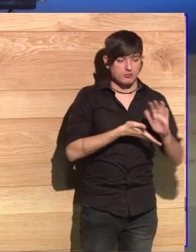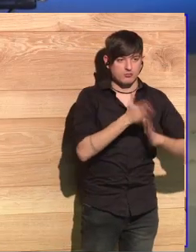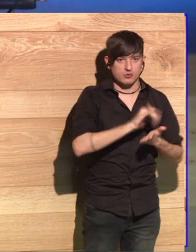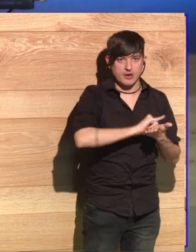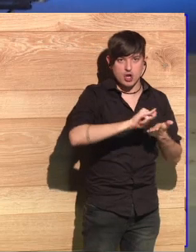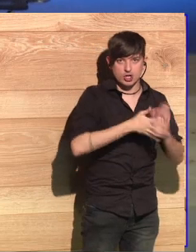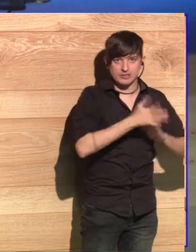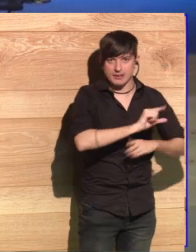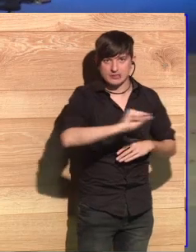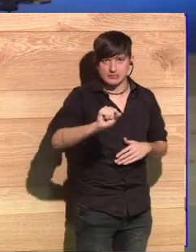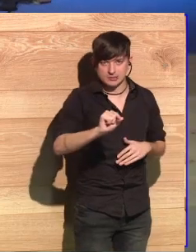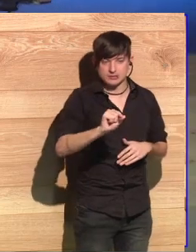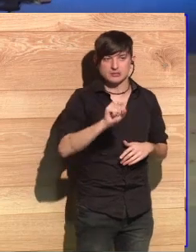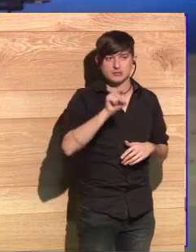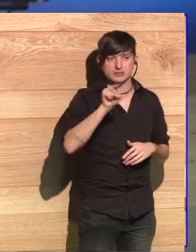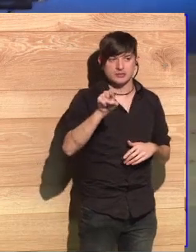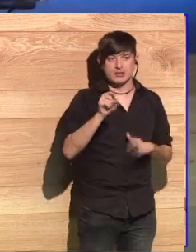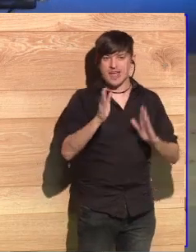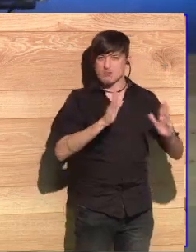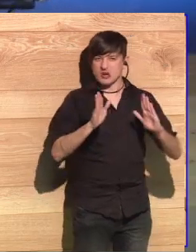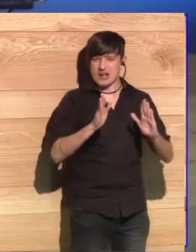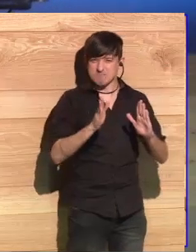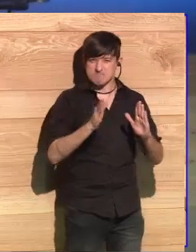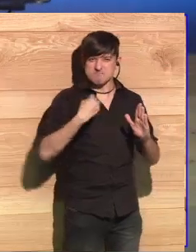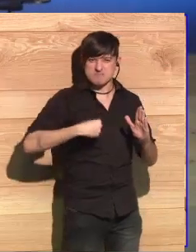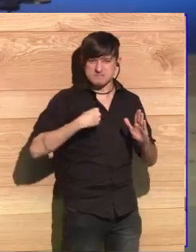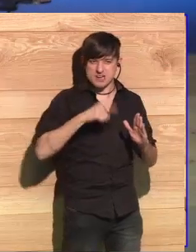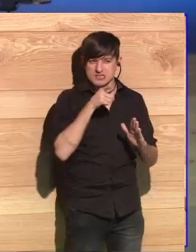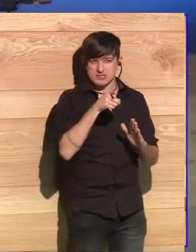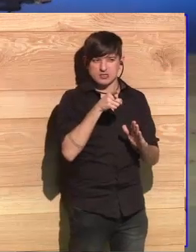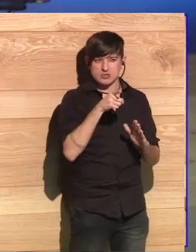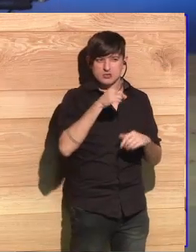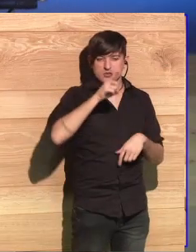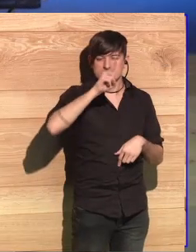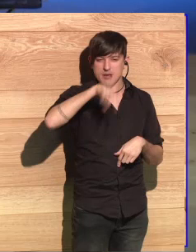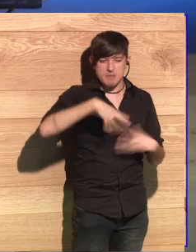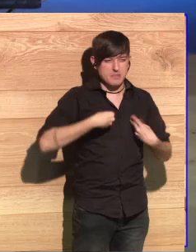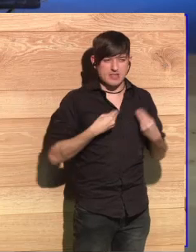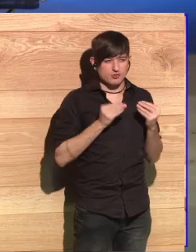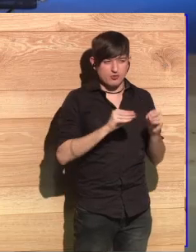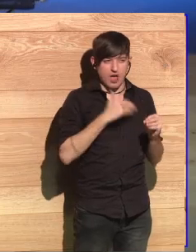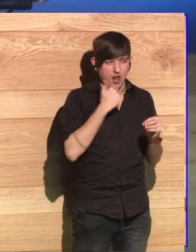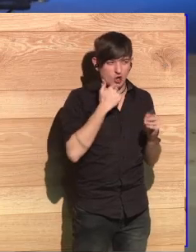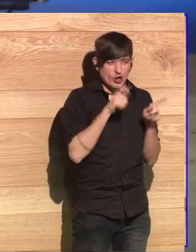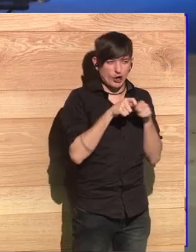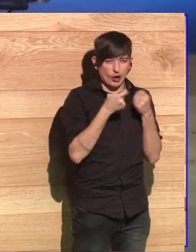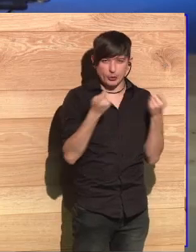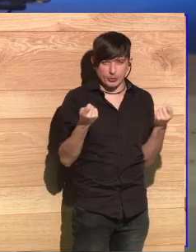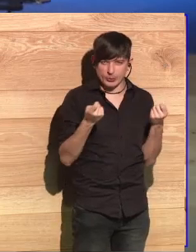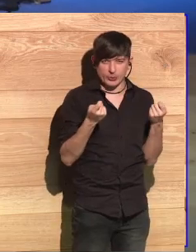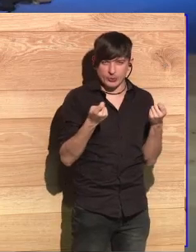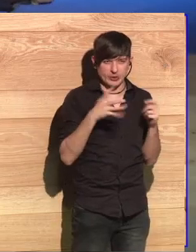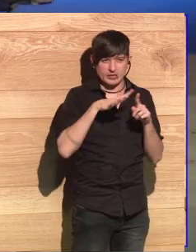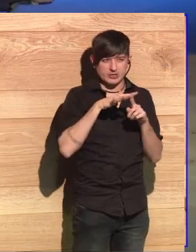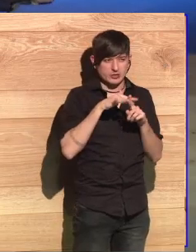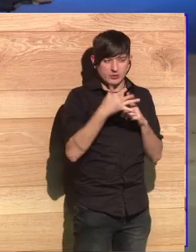York in 1987, it's interesting because in 1986, Alberto, you also experienced a breakthrough moment in your life,